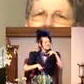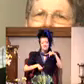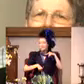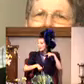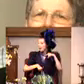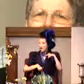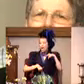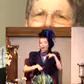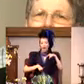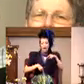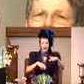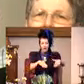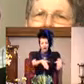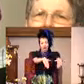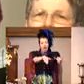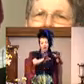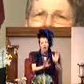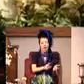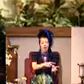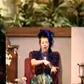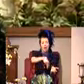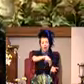could